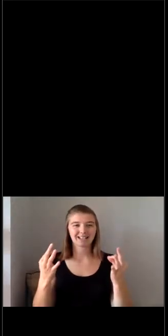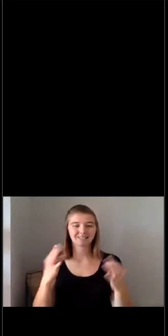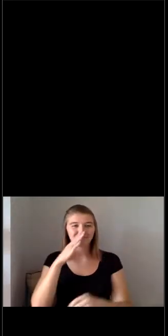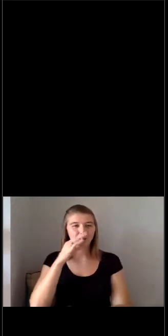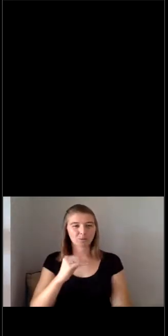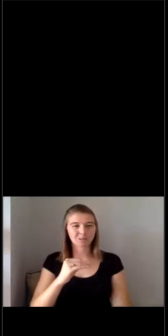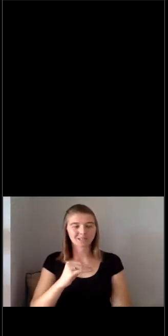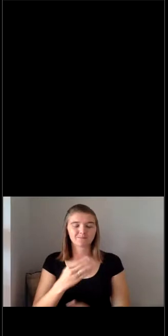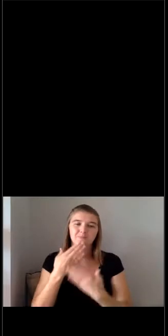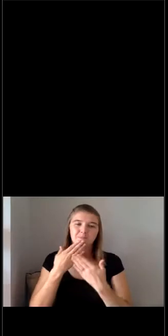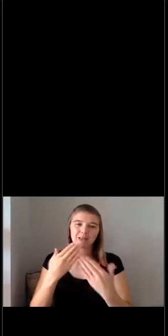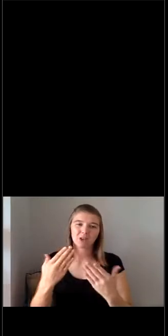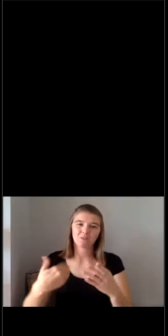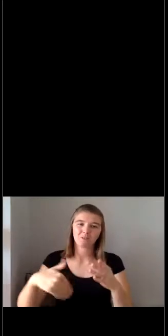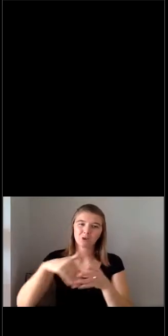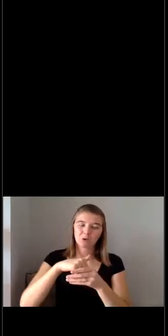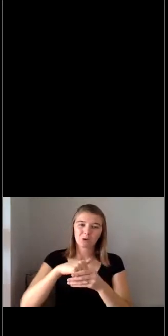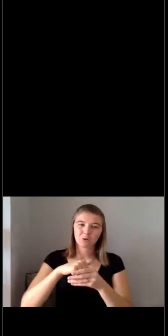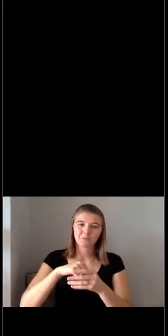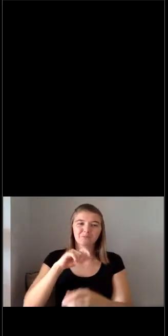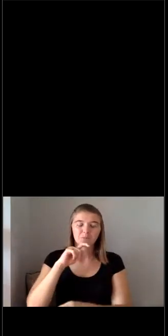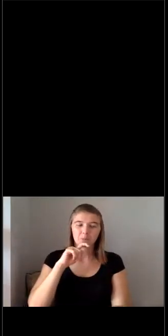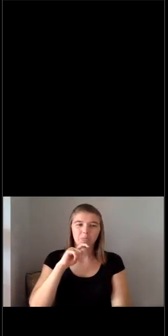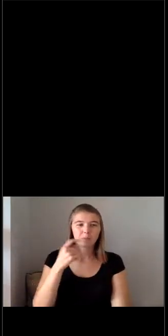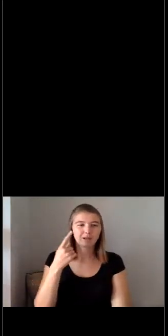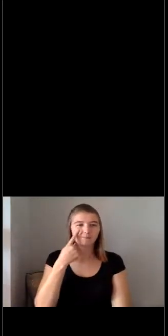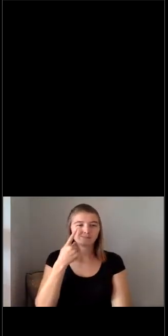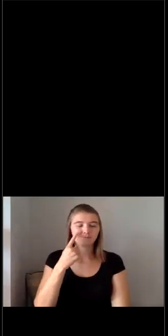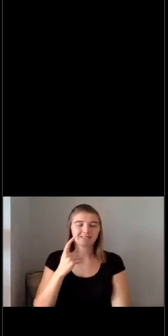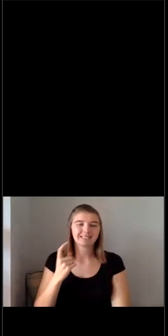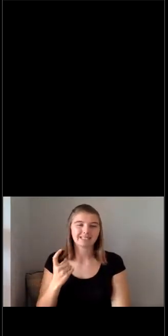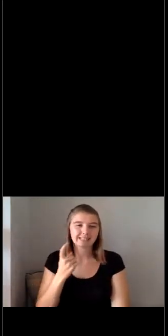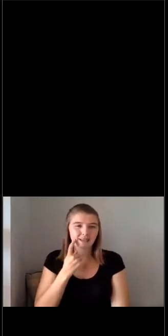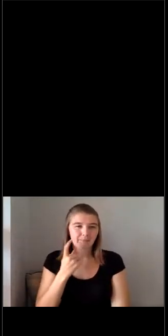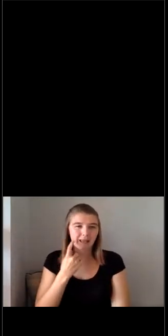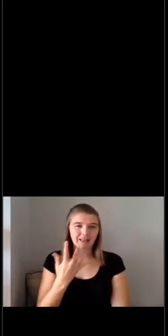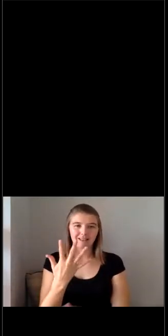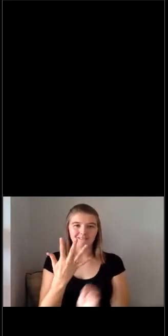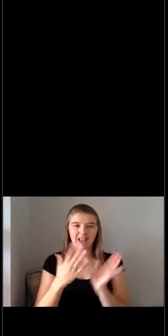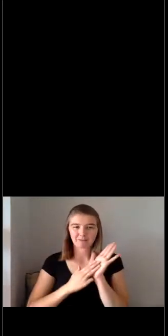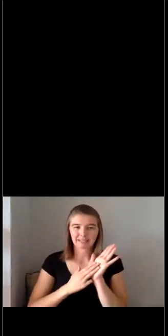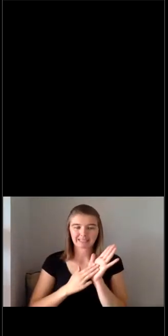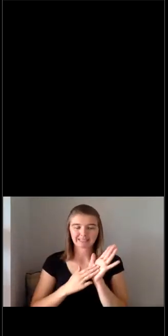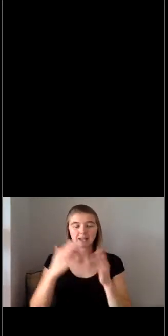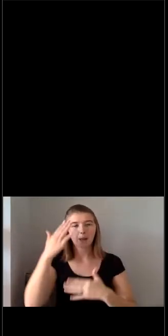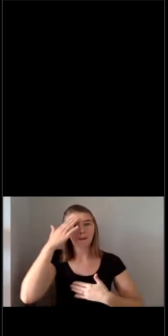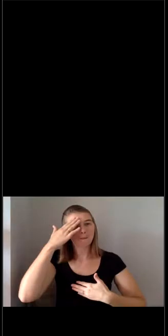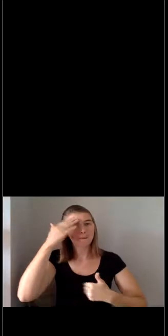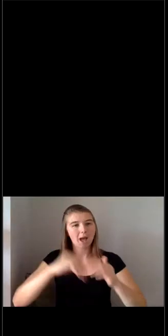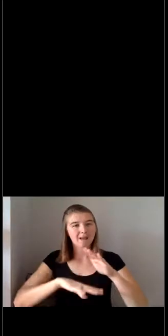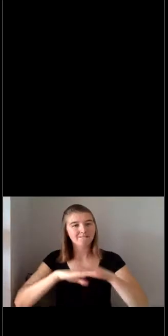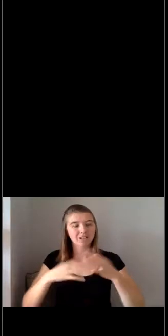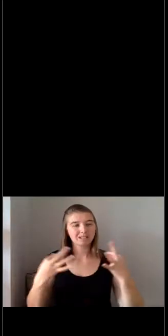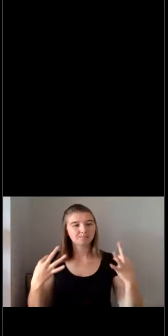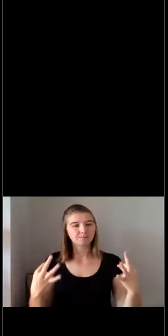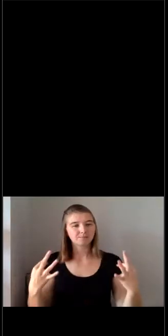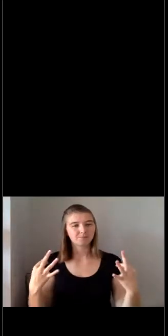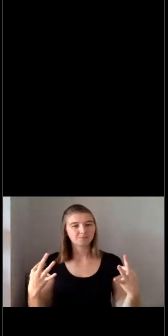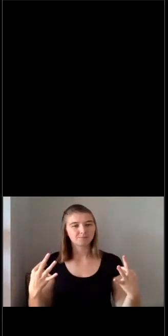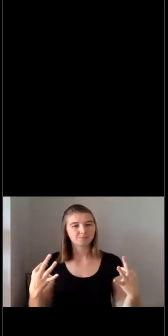joining. So we're just going to look at, we're going to do a very simple 5-minute mini mindfulness practice. So we could define it as mindfulness, we could define